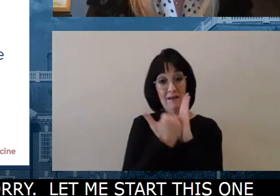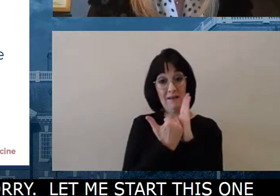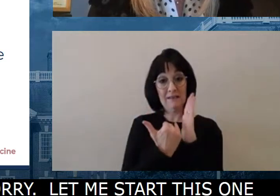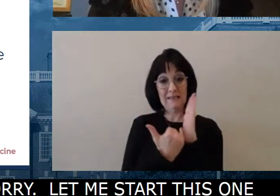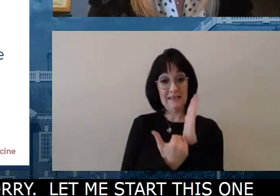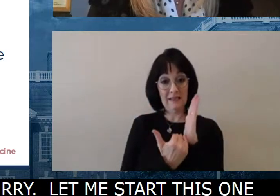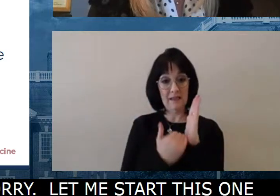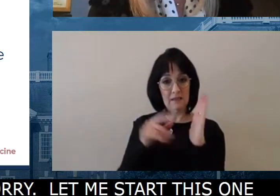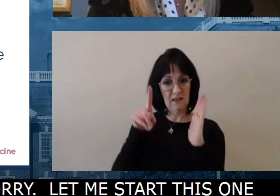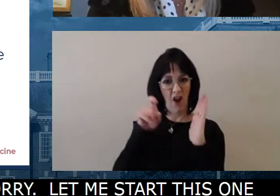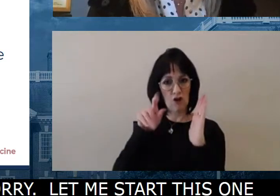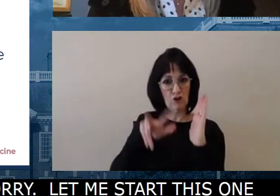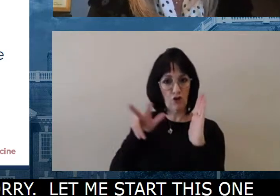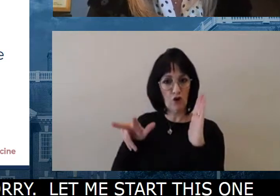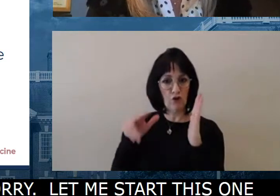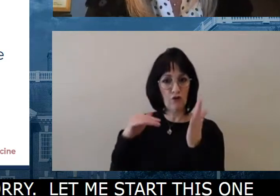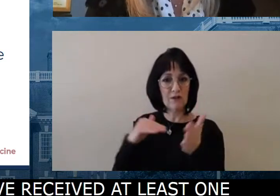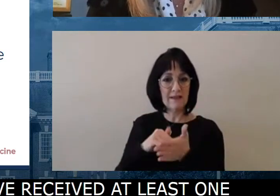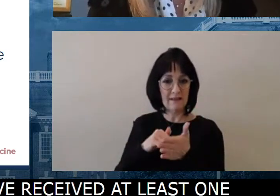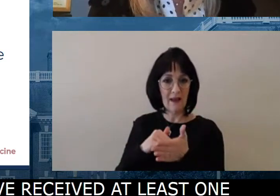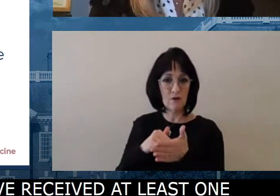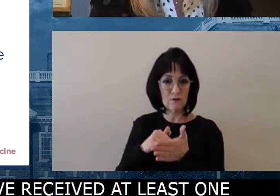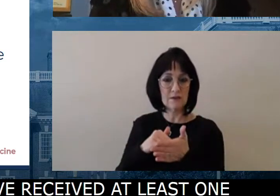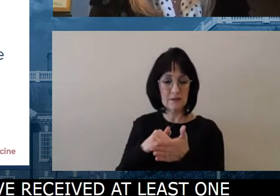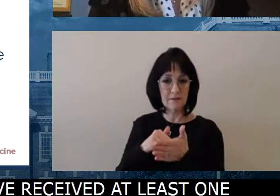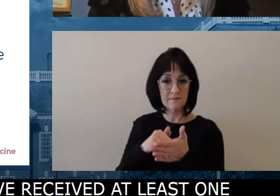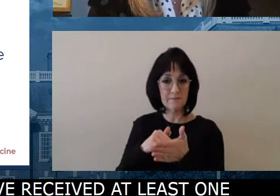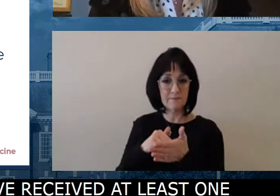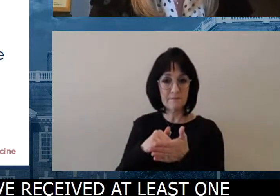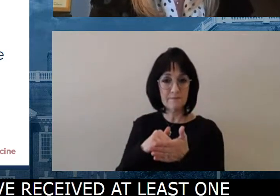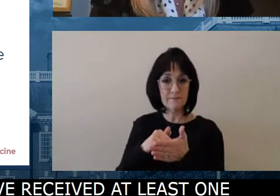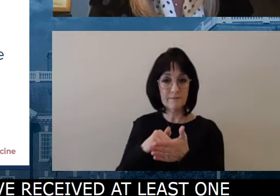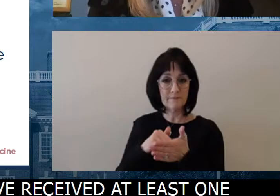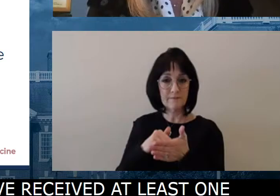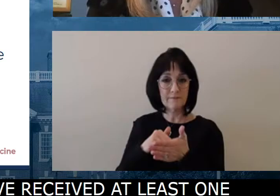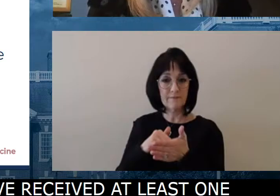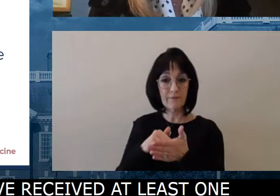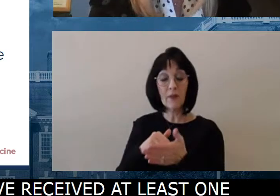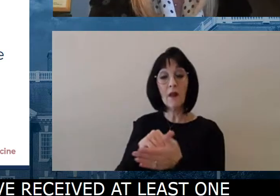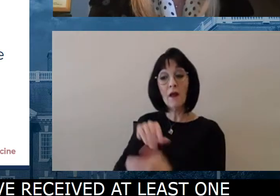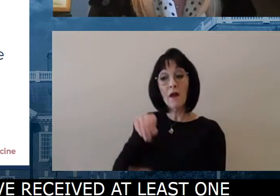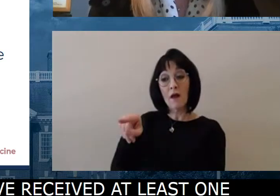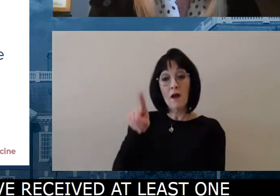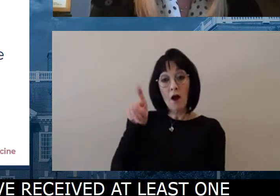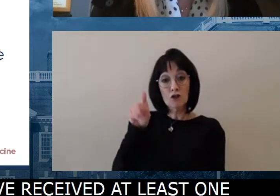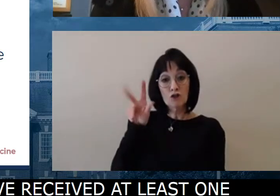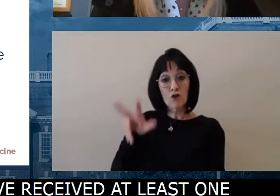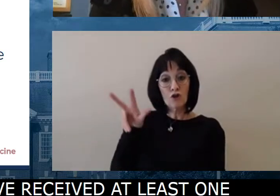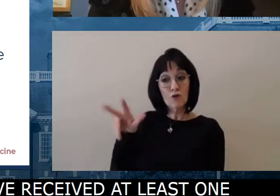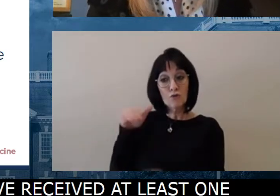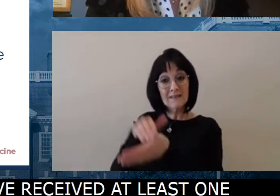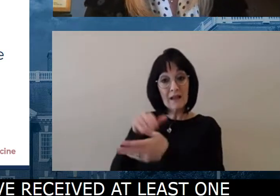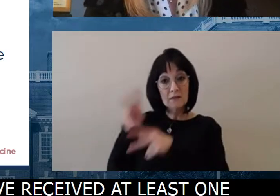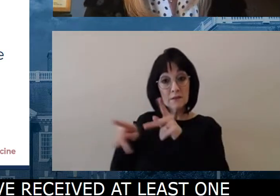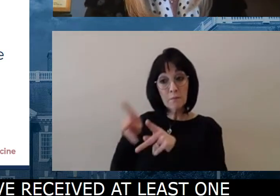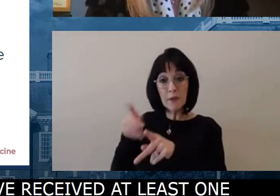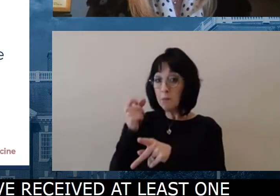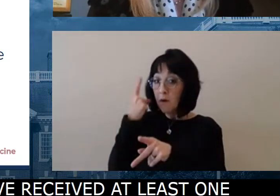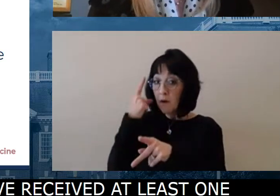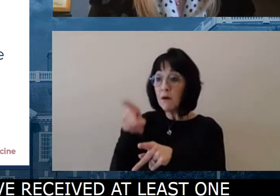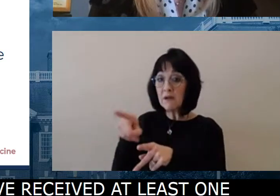this point, we know of 71,000 who have received their first dose. And so we still have